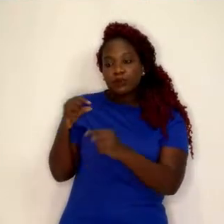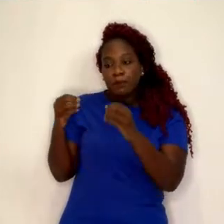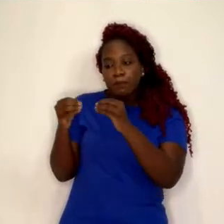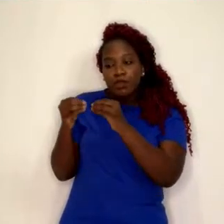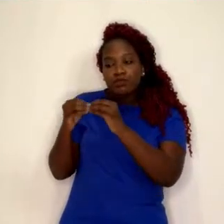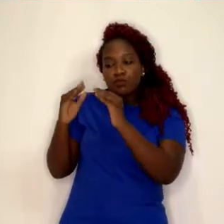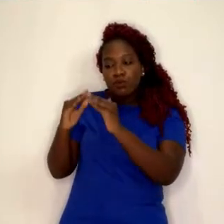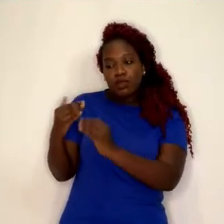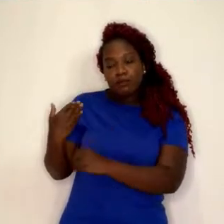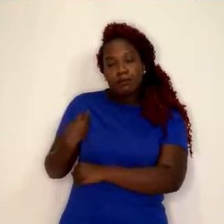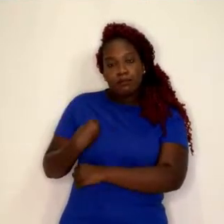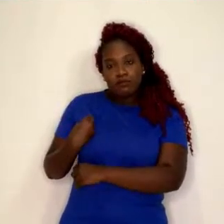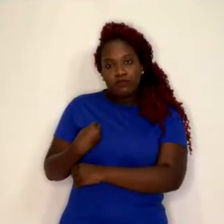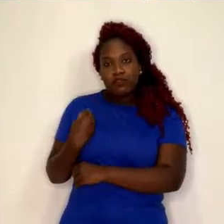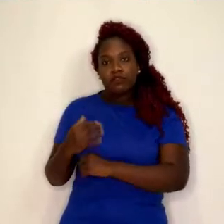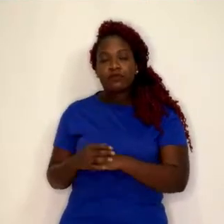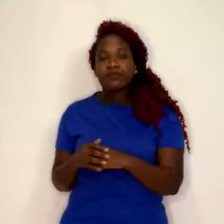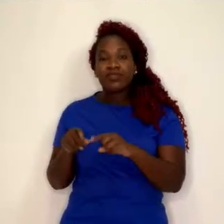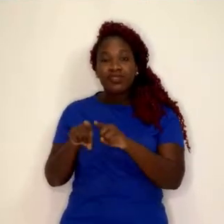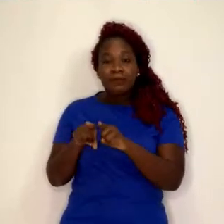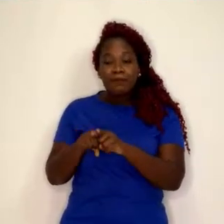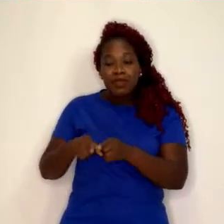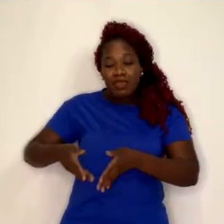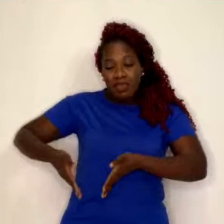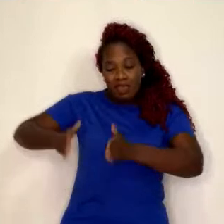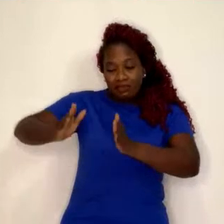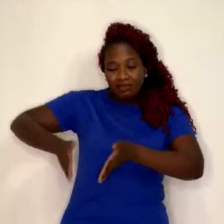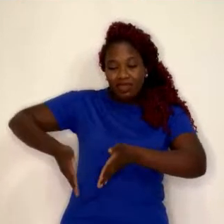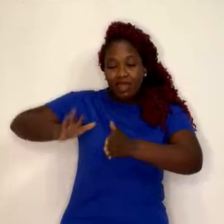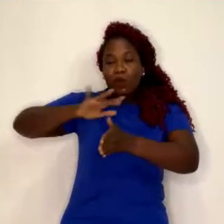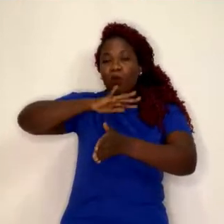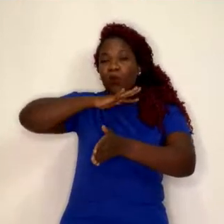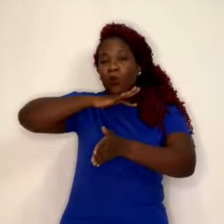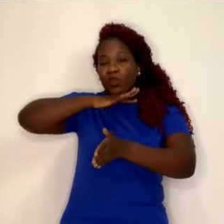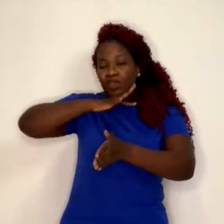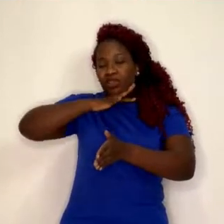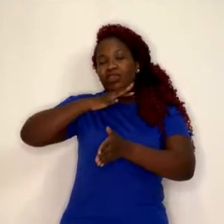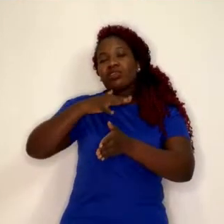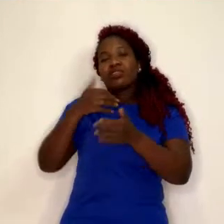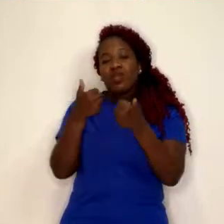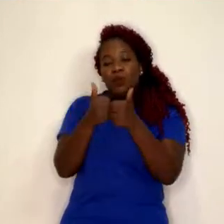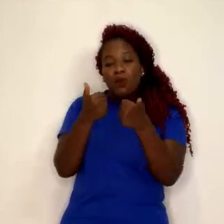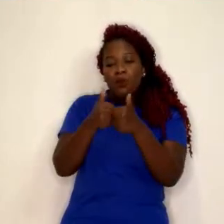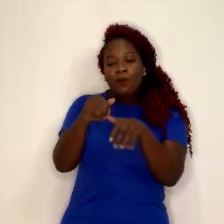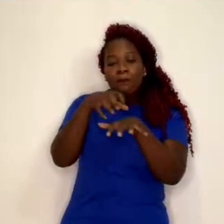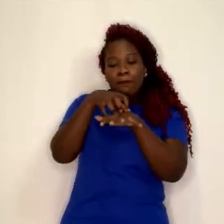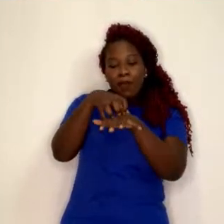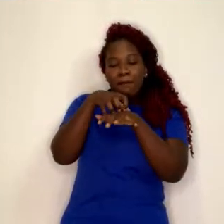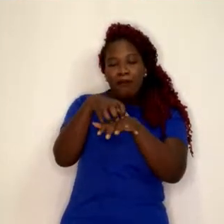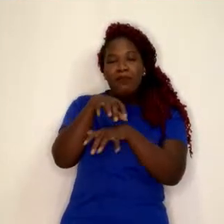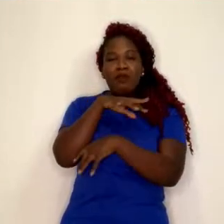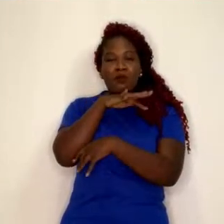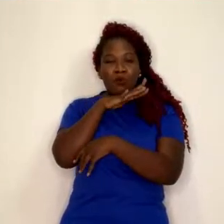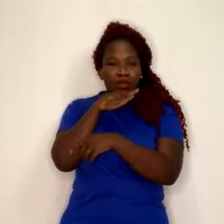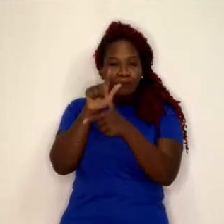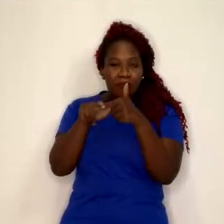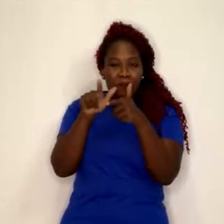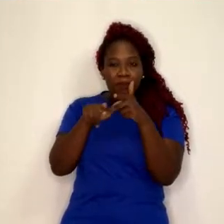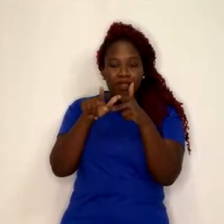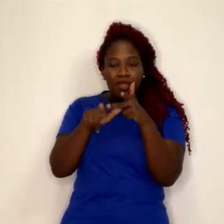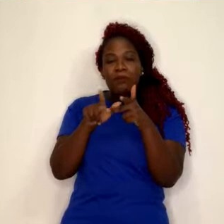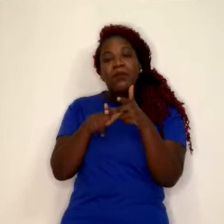educational training, aside from the terrible conditions of